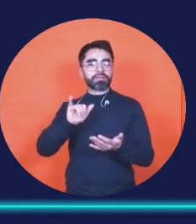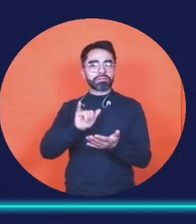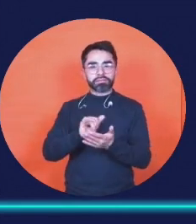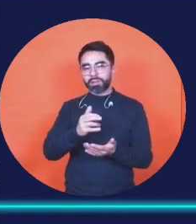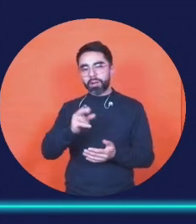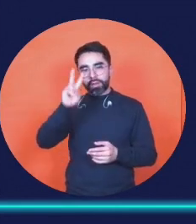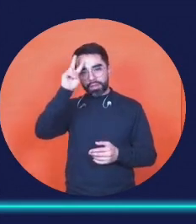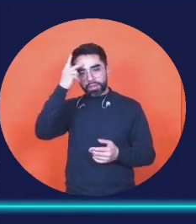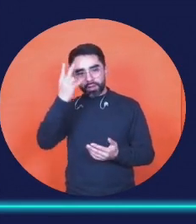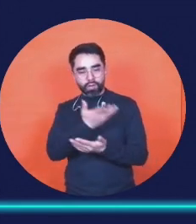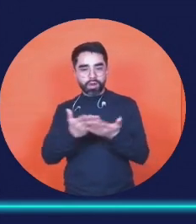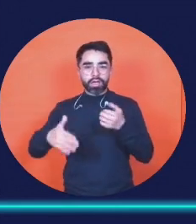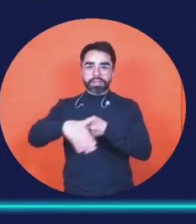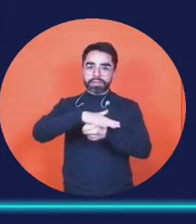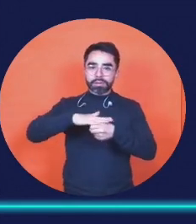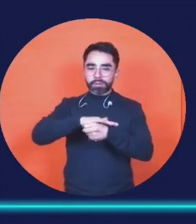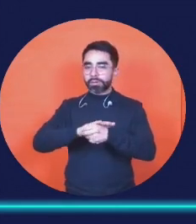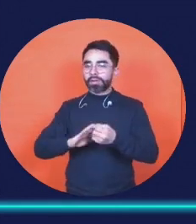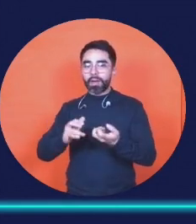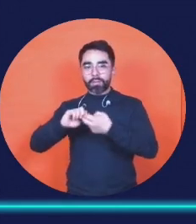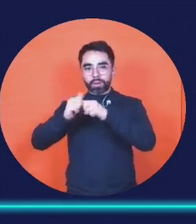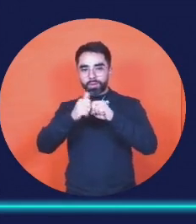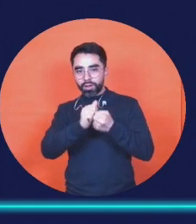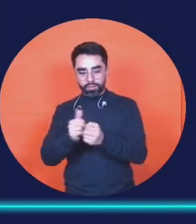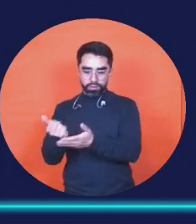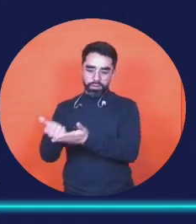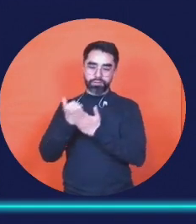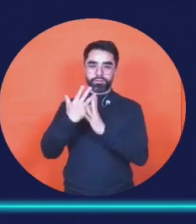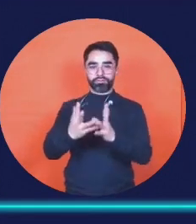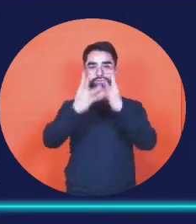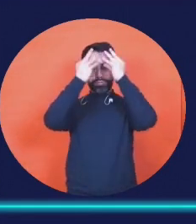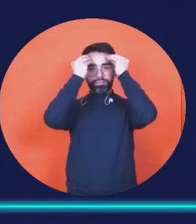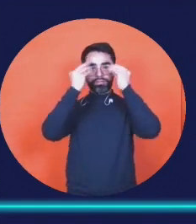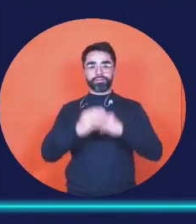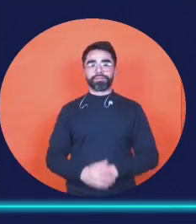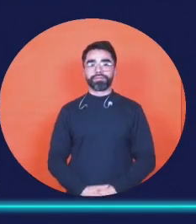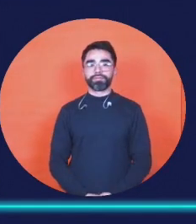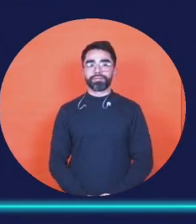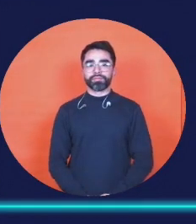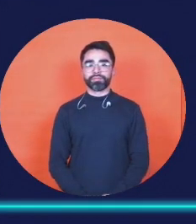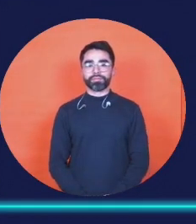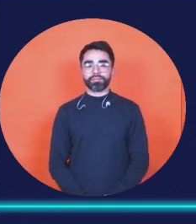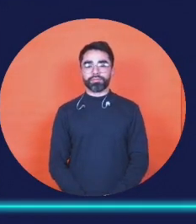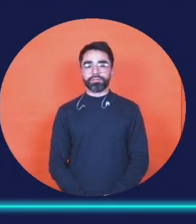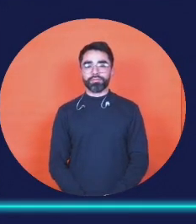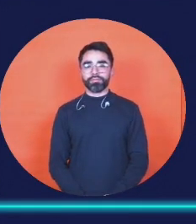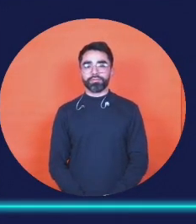que tenemos, la usamos como un método de aprendizaje. We make it safe to fail.